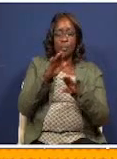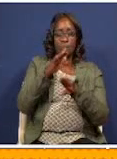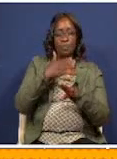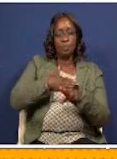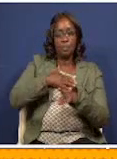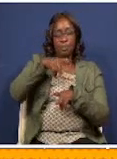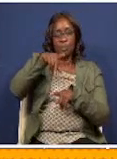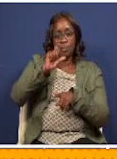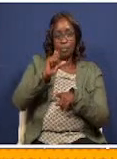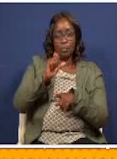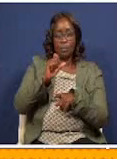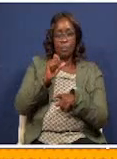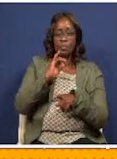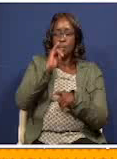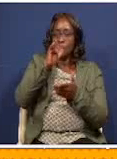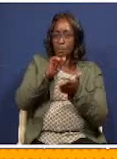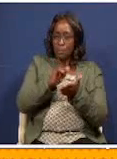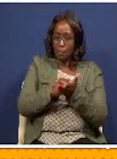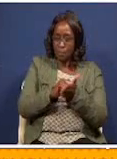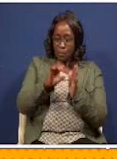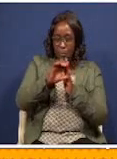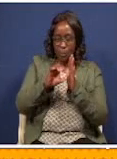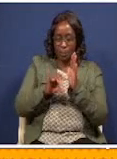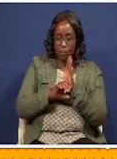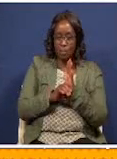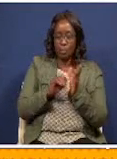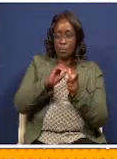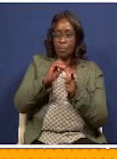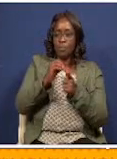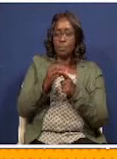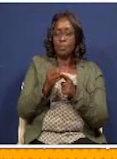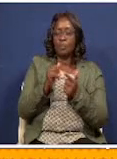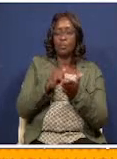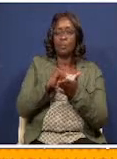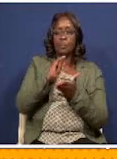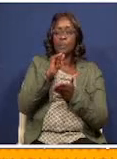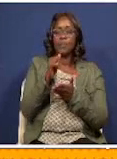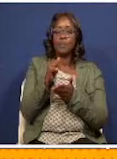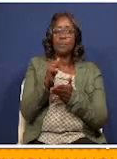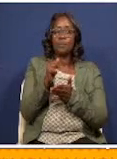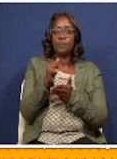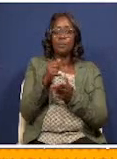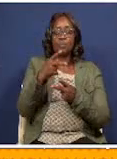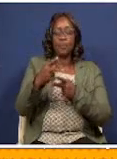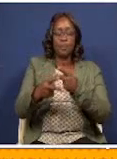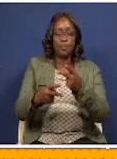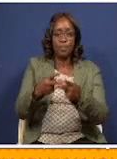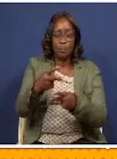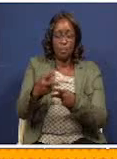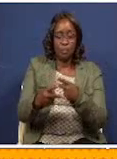question is that unconstitutional, or it is a